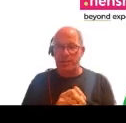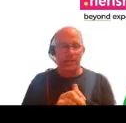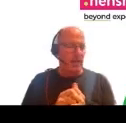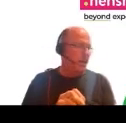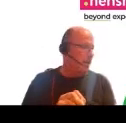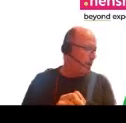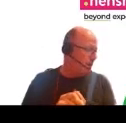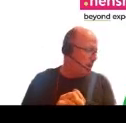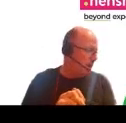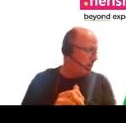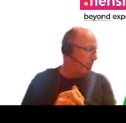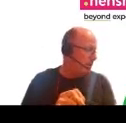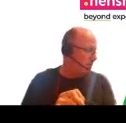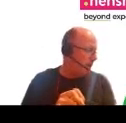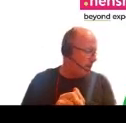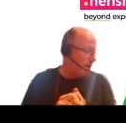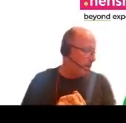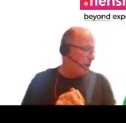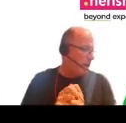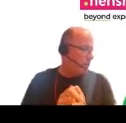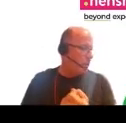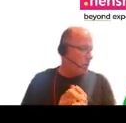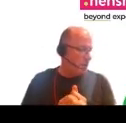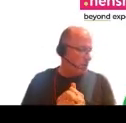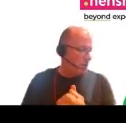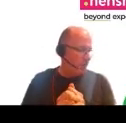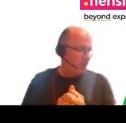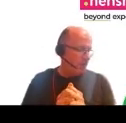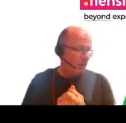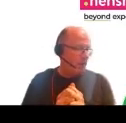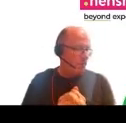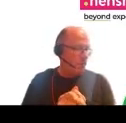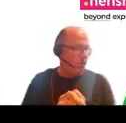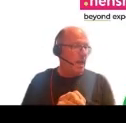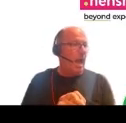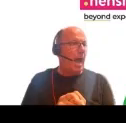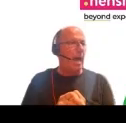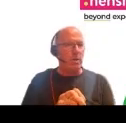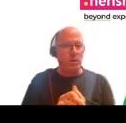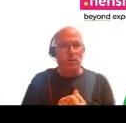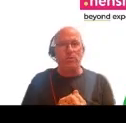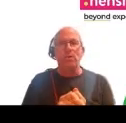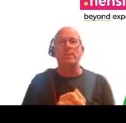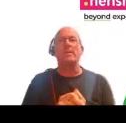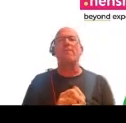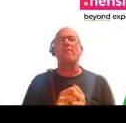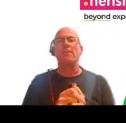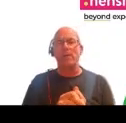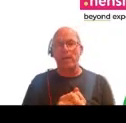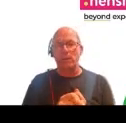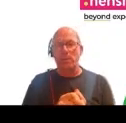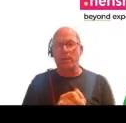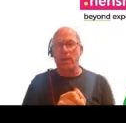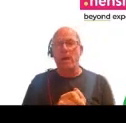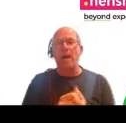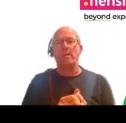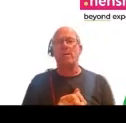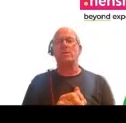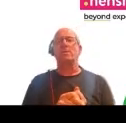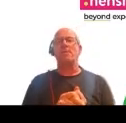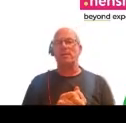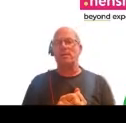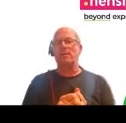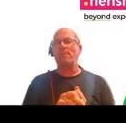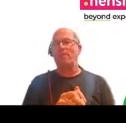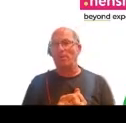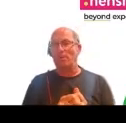was sitting in a car park with Barry, and all I could hear from Barry was, I'm going to throw this effing phone out the window. I'm